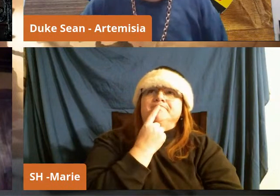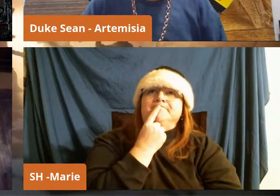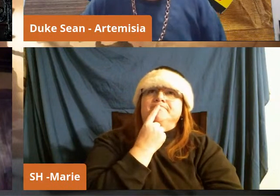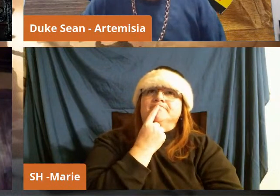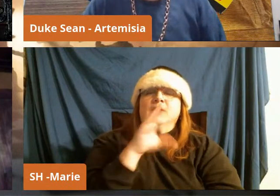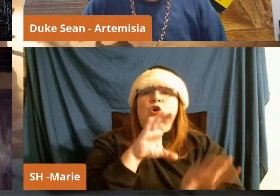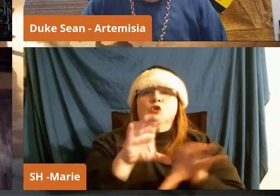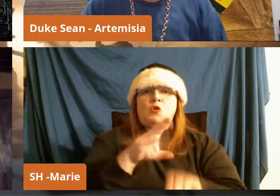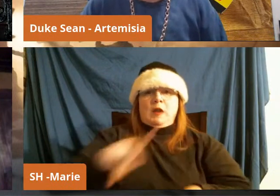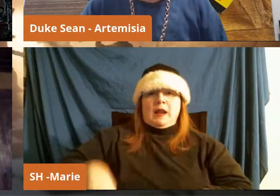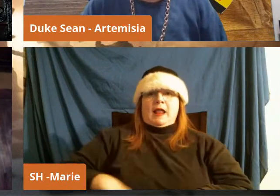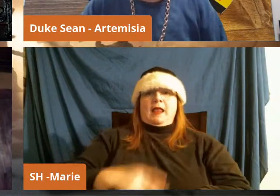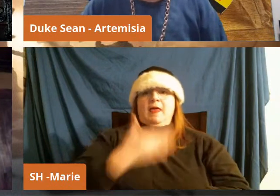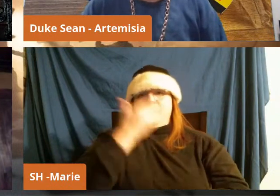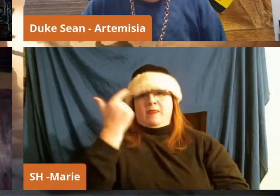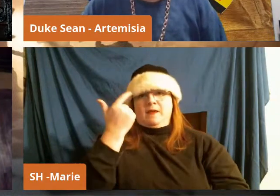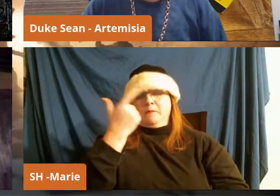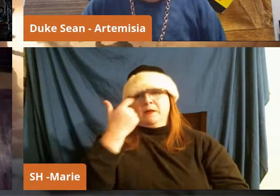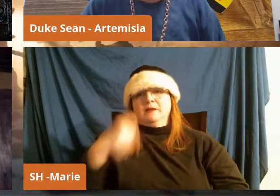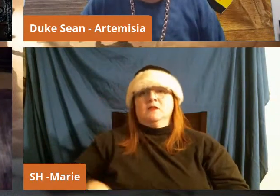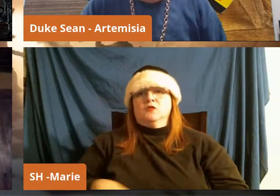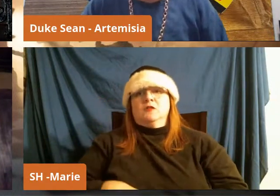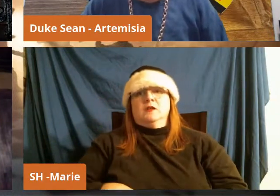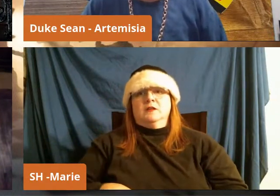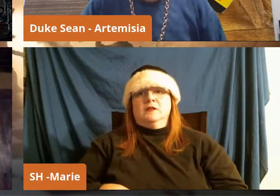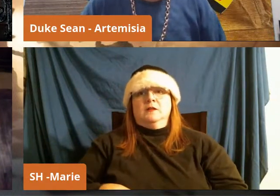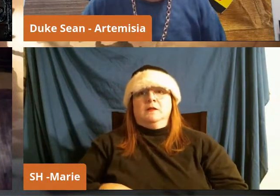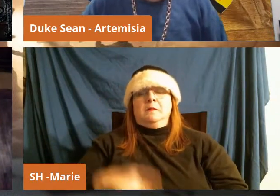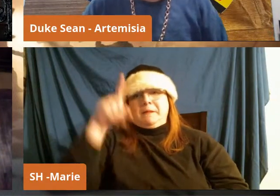Do knightly things because they are knightly things to do.